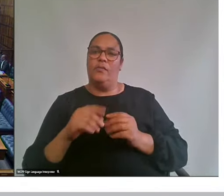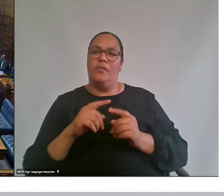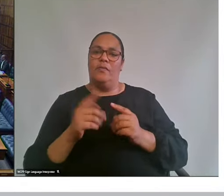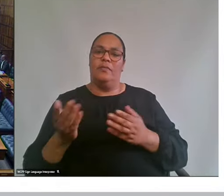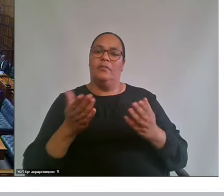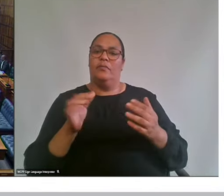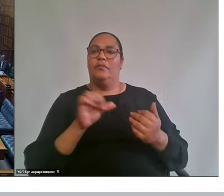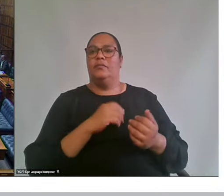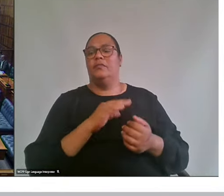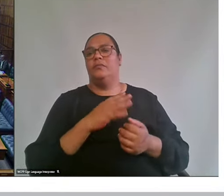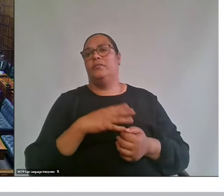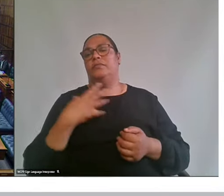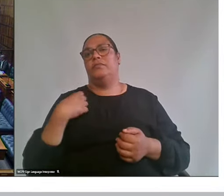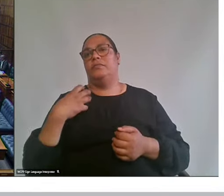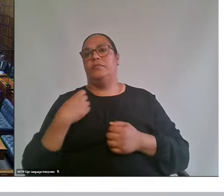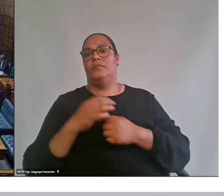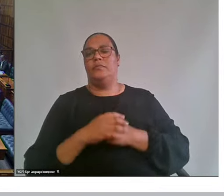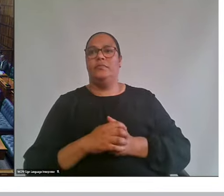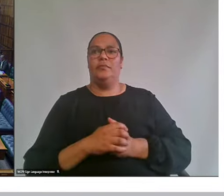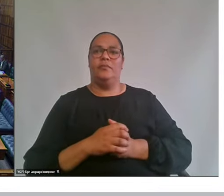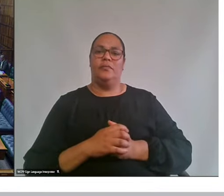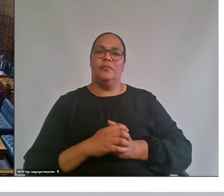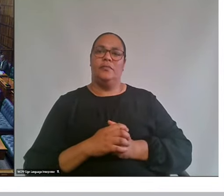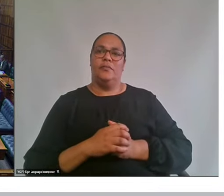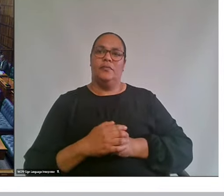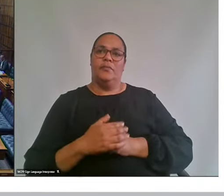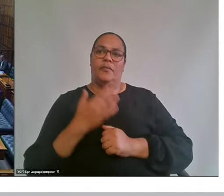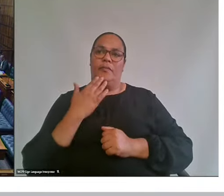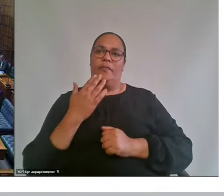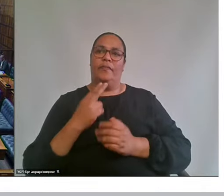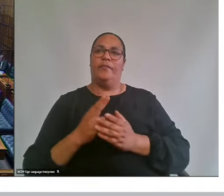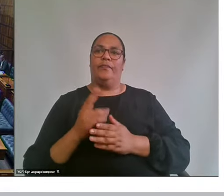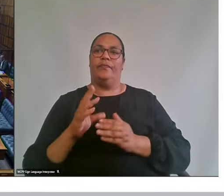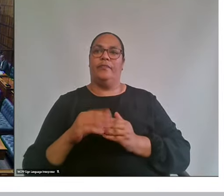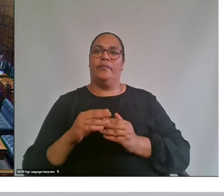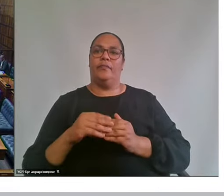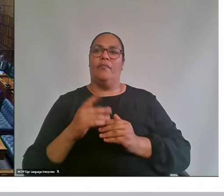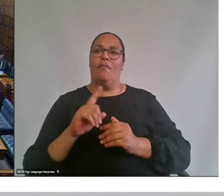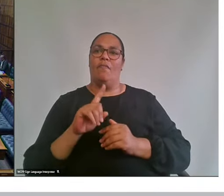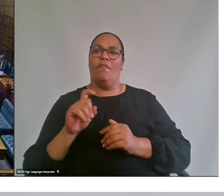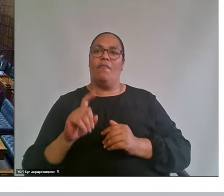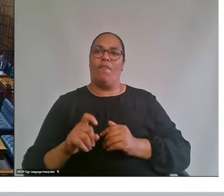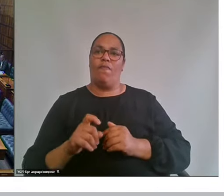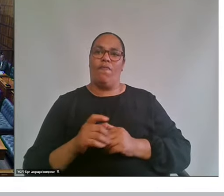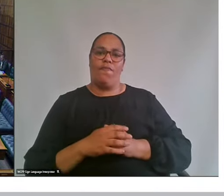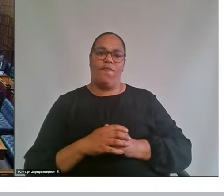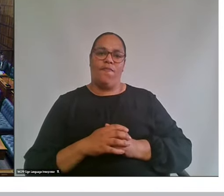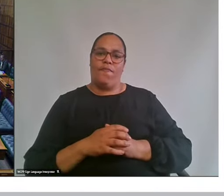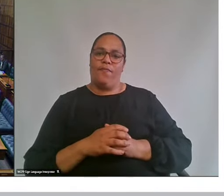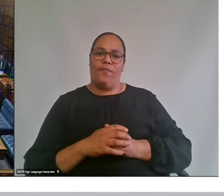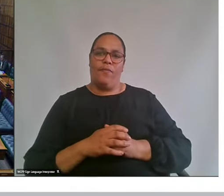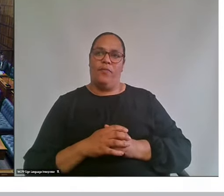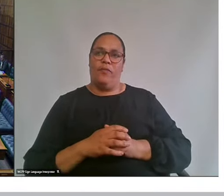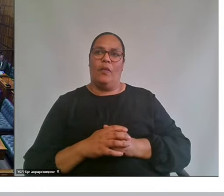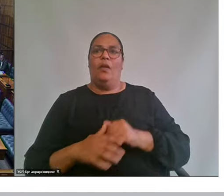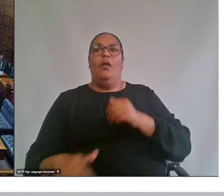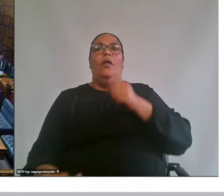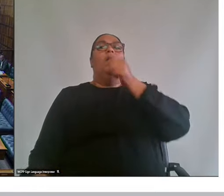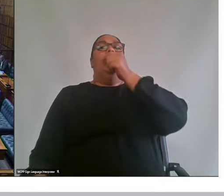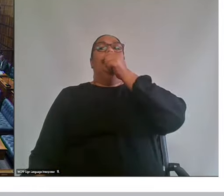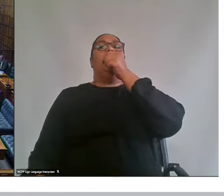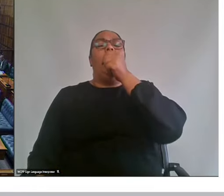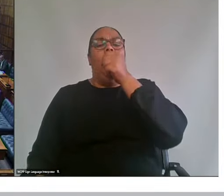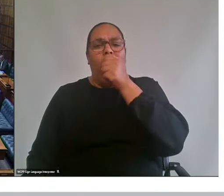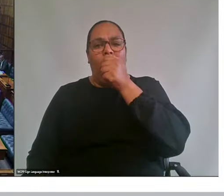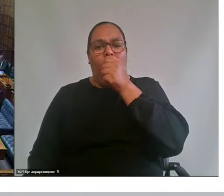hand back thank you to The Honorable members for the questions um I think uh